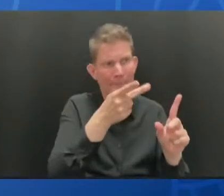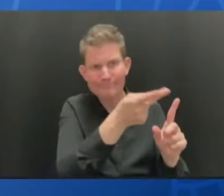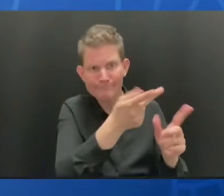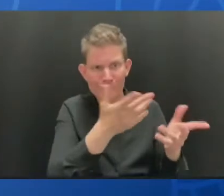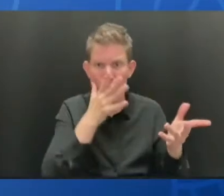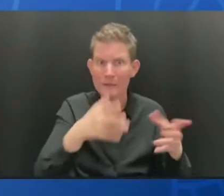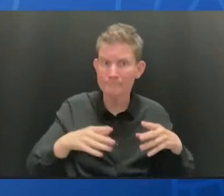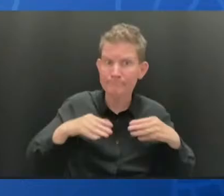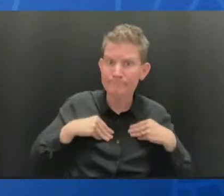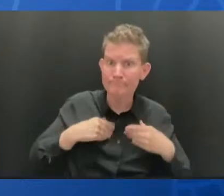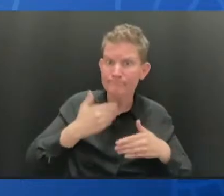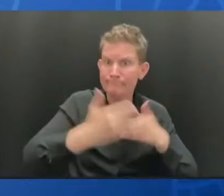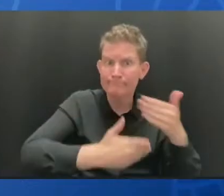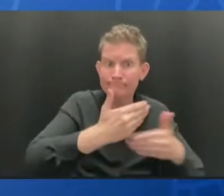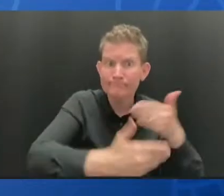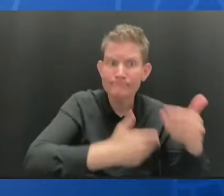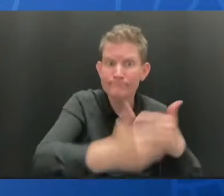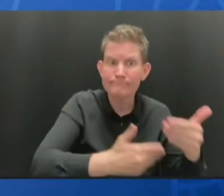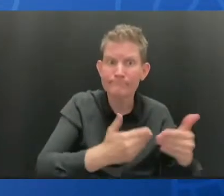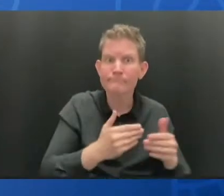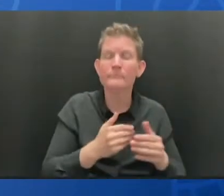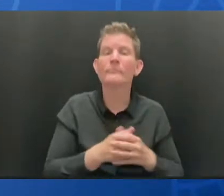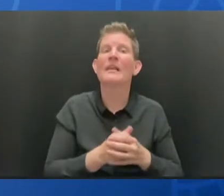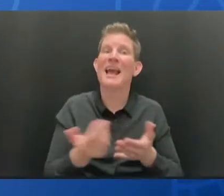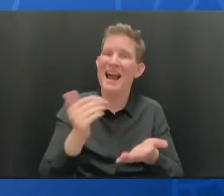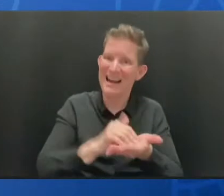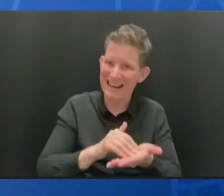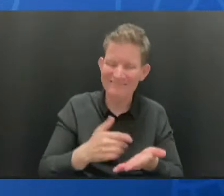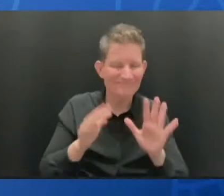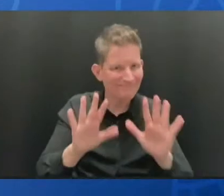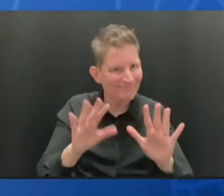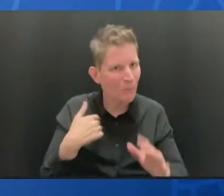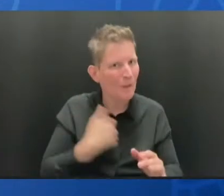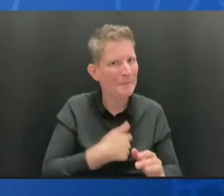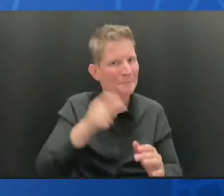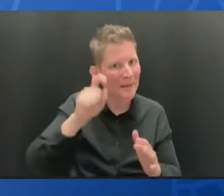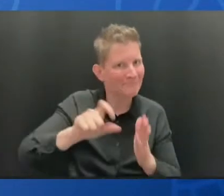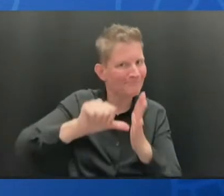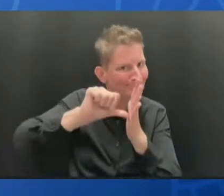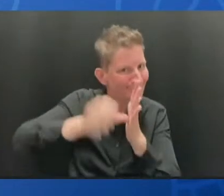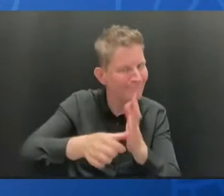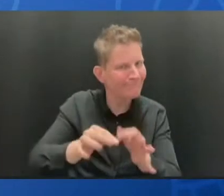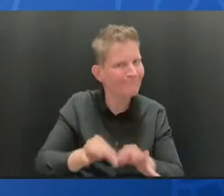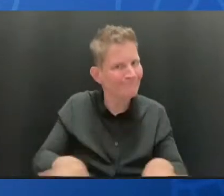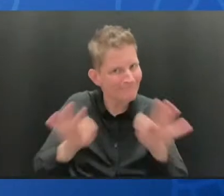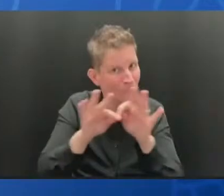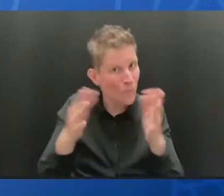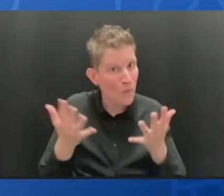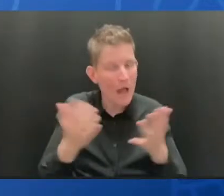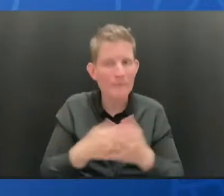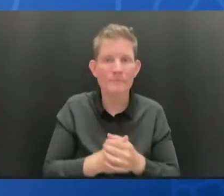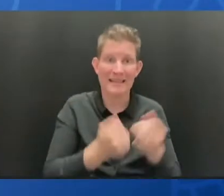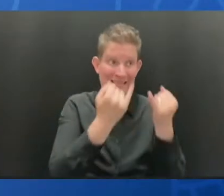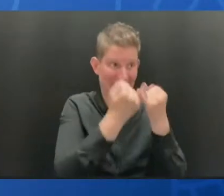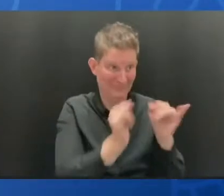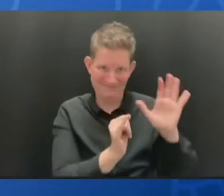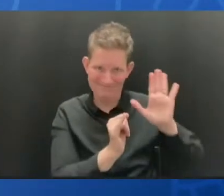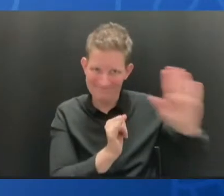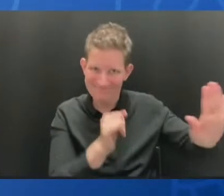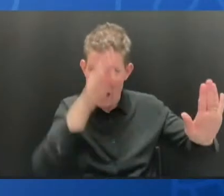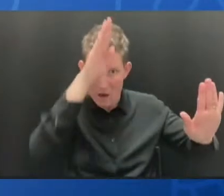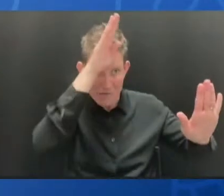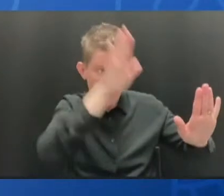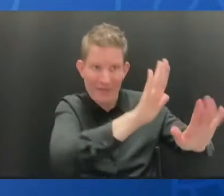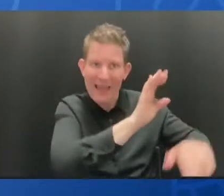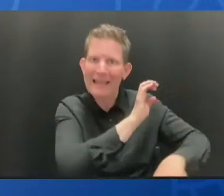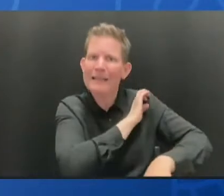again, we got to underscore the importance of an independent and energy independent region, and this is one way that